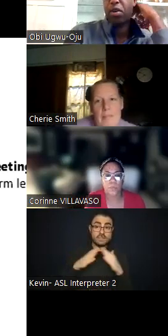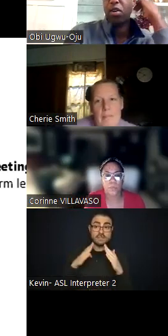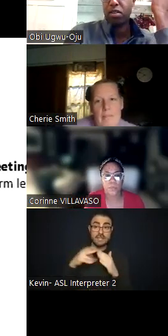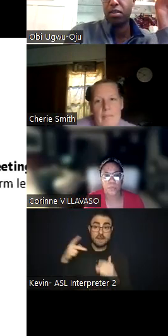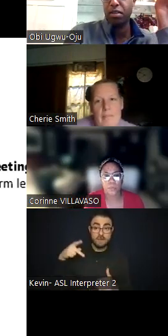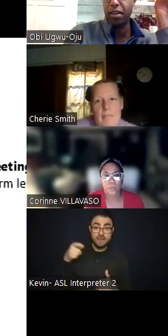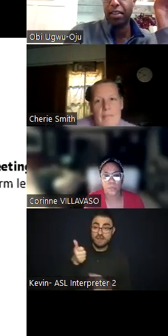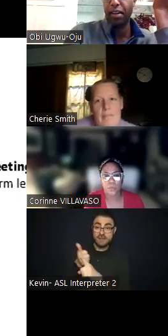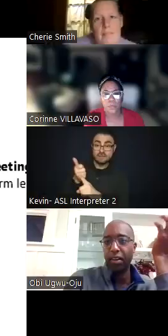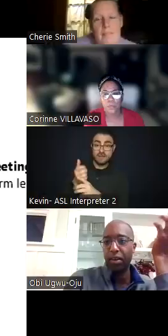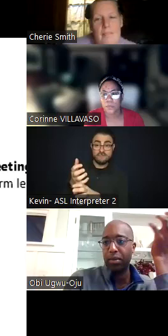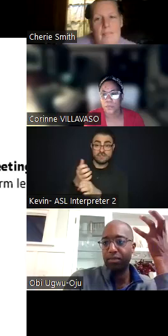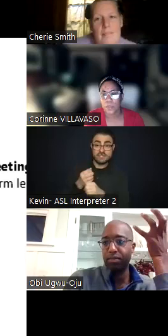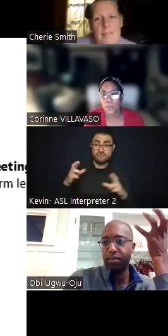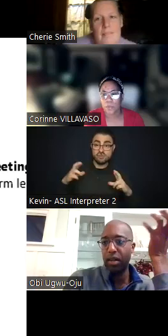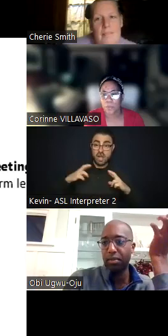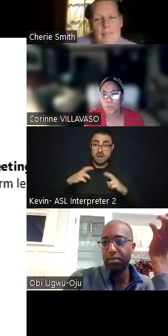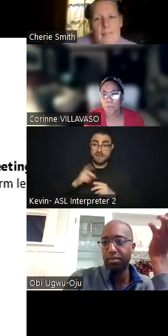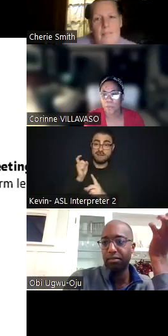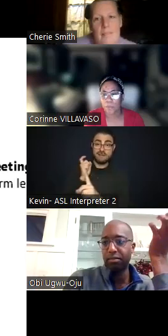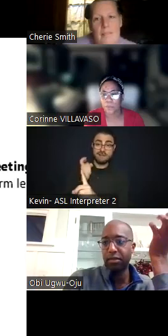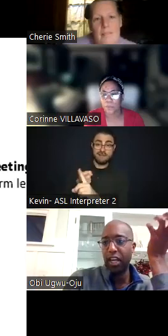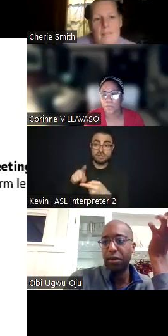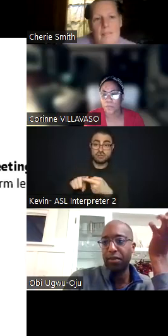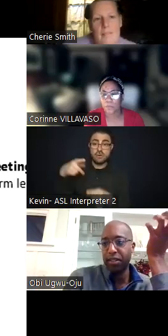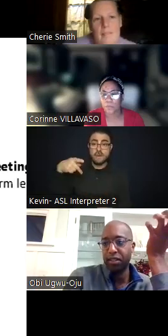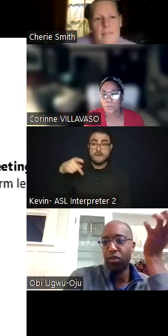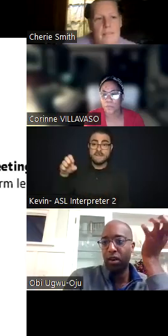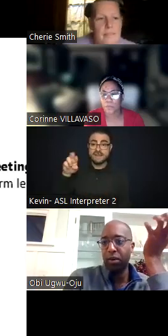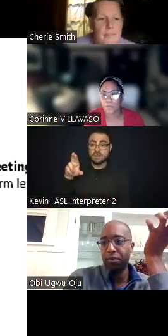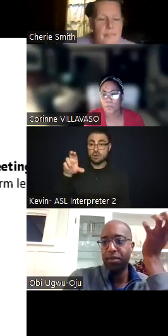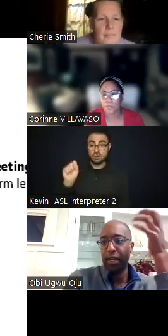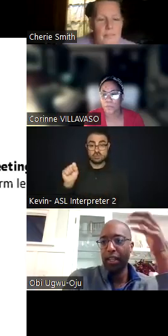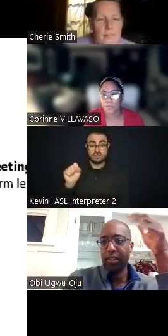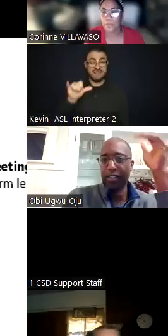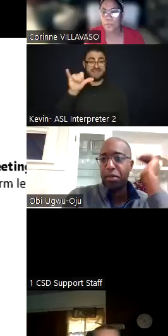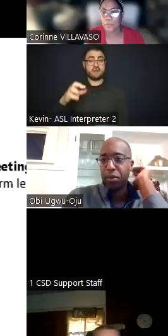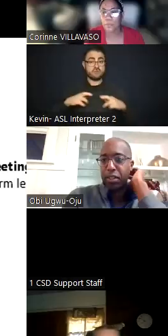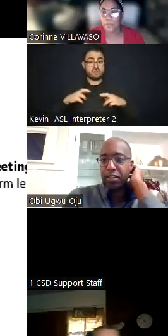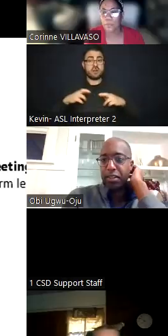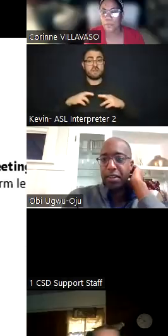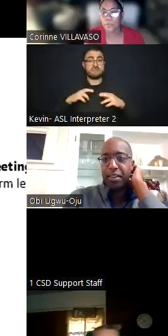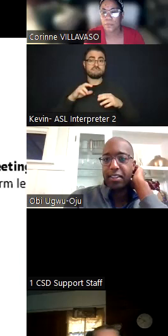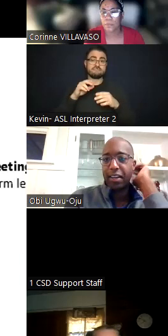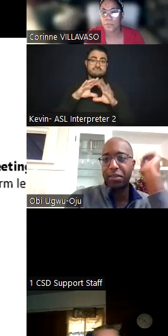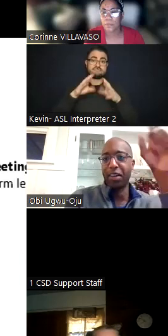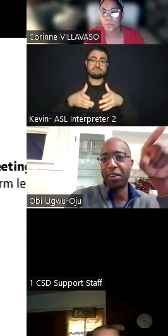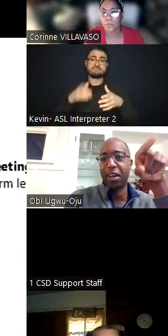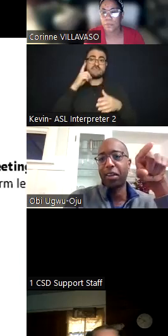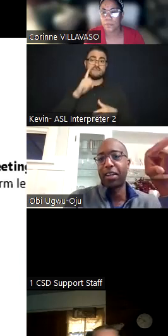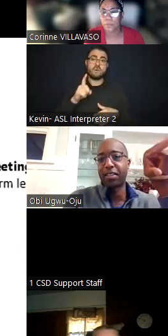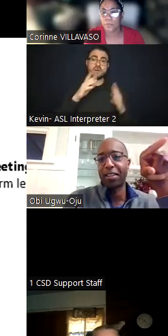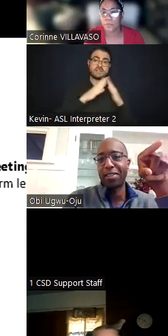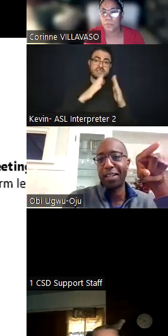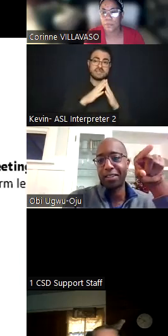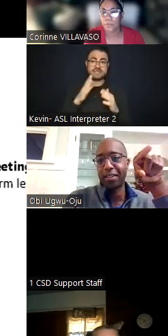that goes to PERS, like the retirement system for city/state employees? Because like, if you're